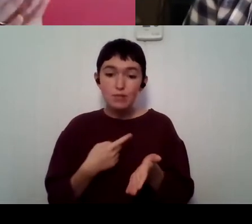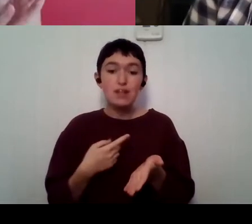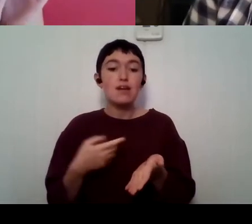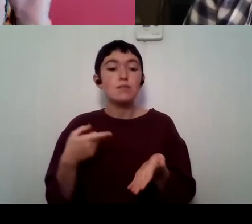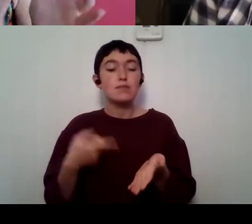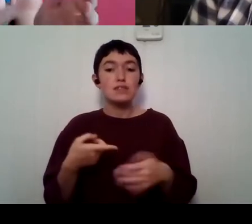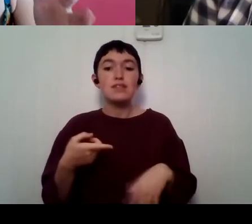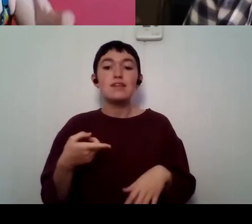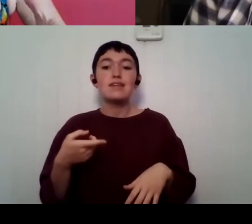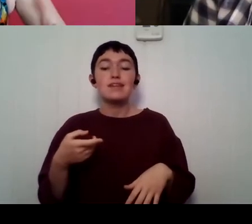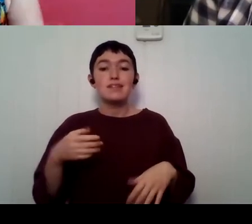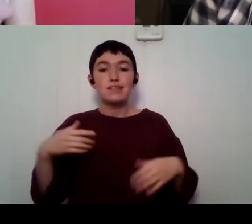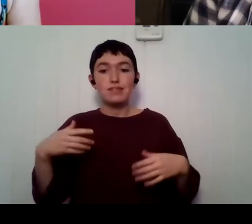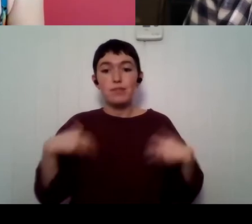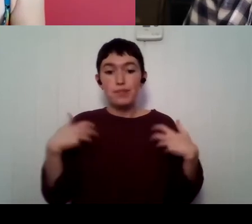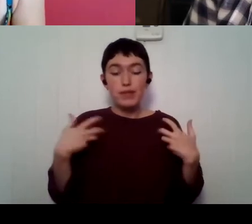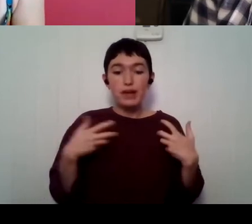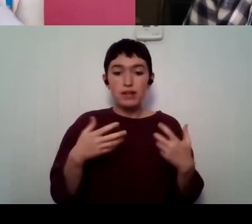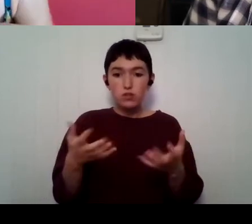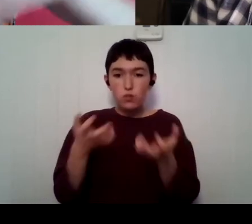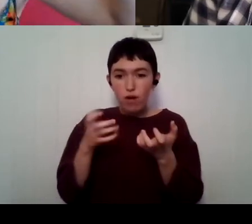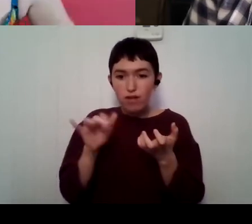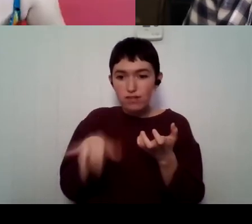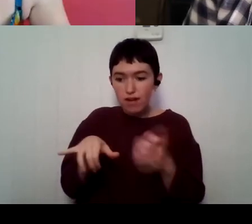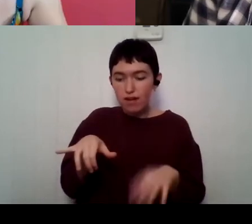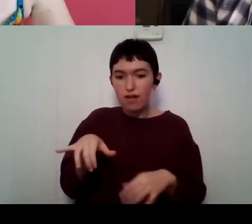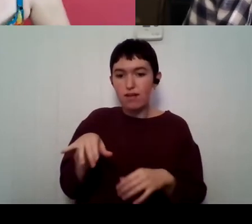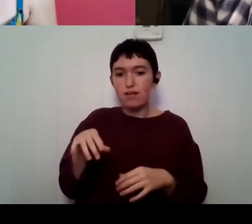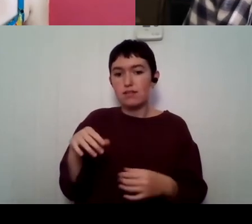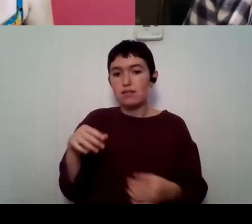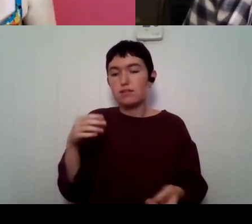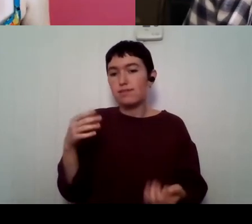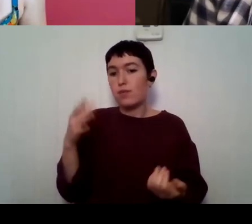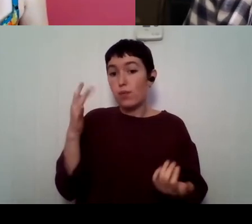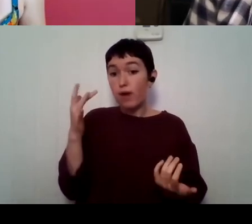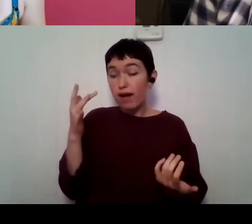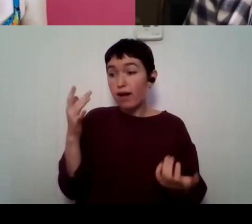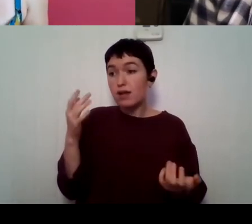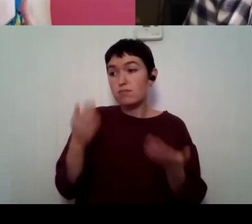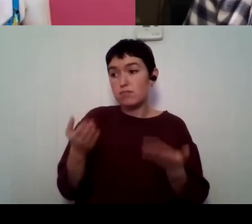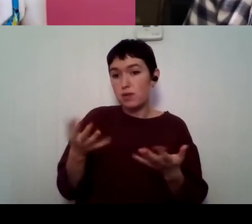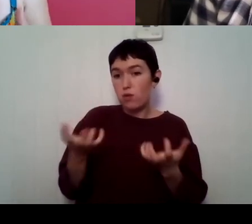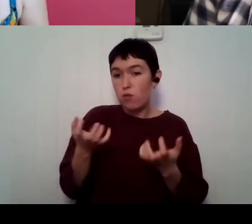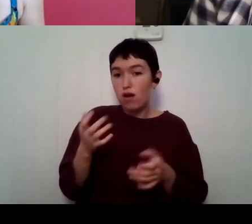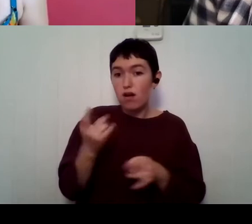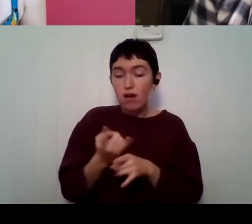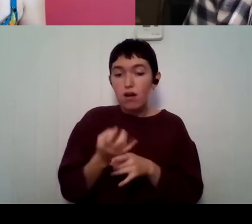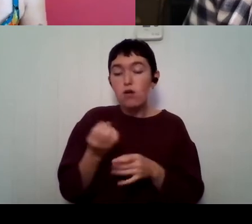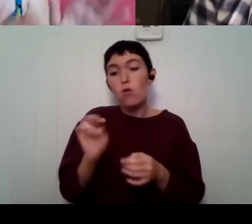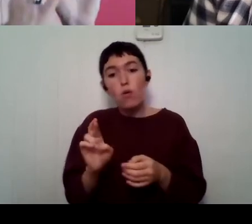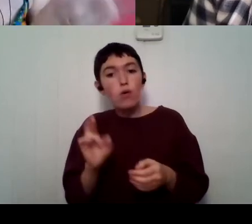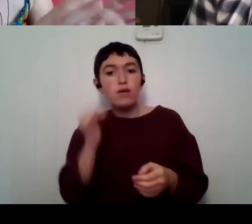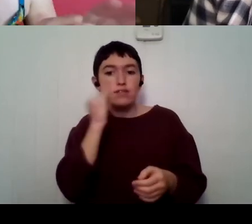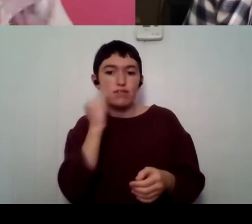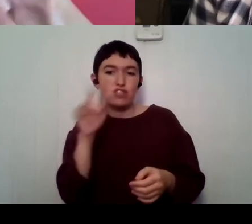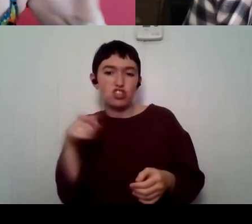connection between wanting that fruit because of that ethanol content, or if they just like the sugar. But most primates do like sugar.